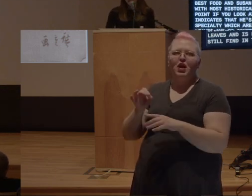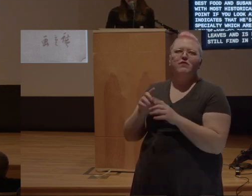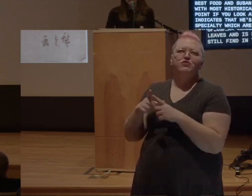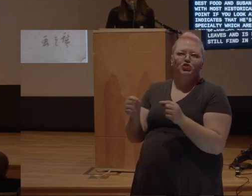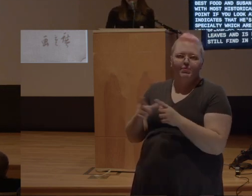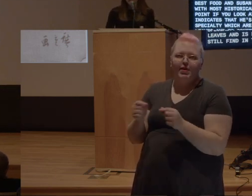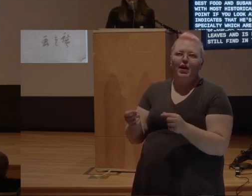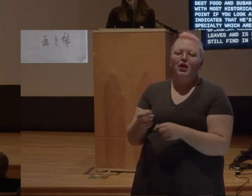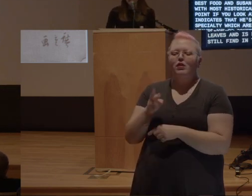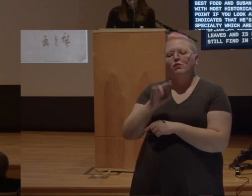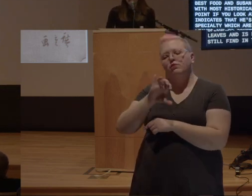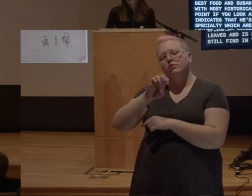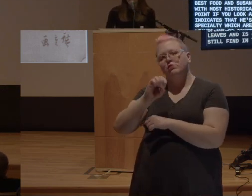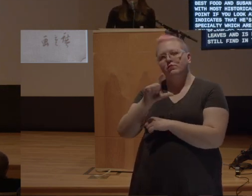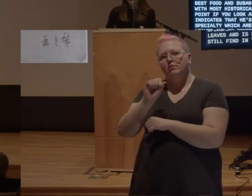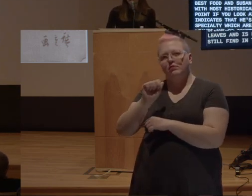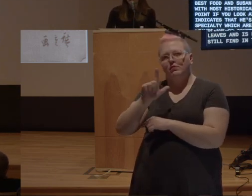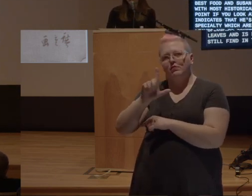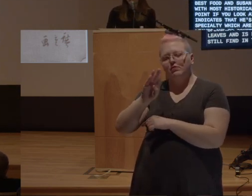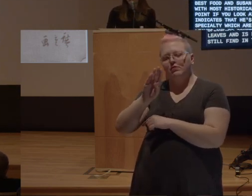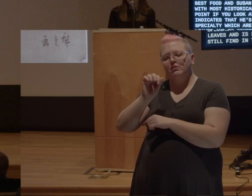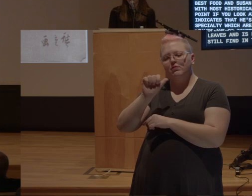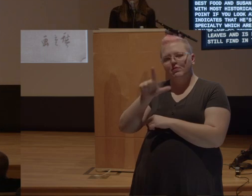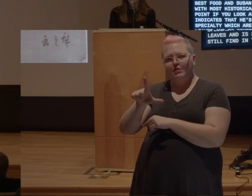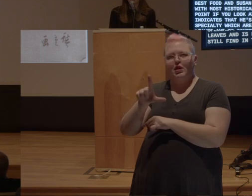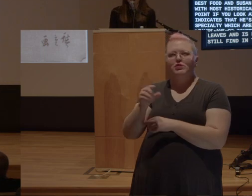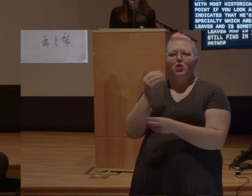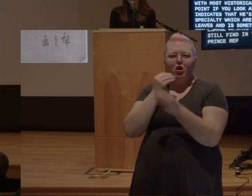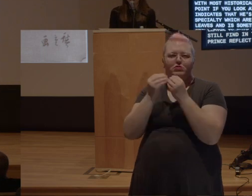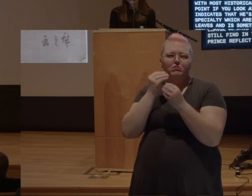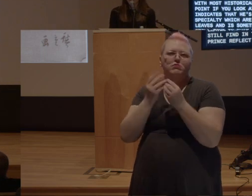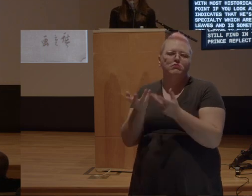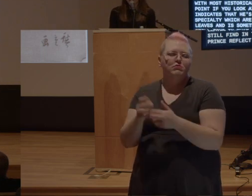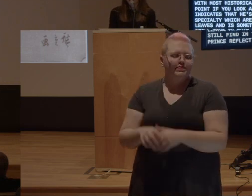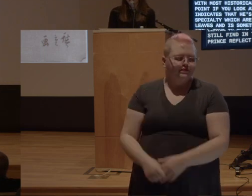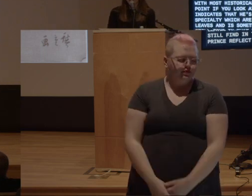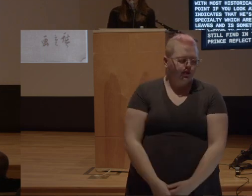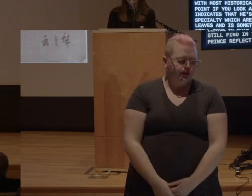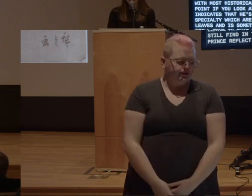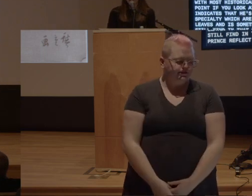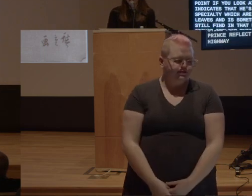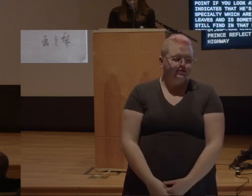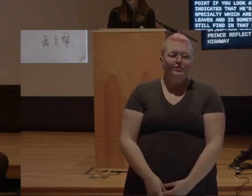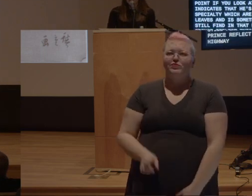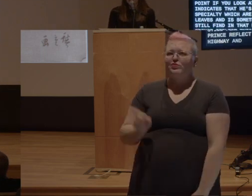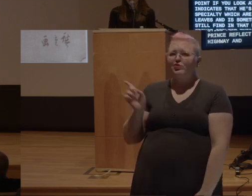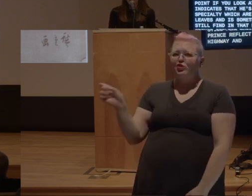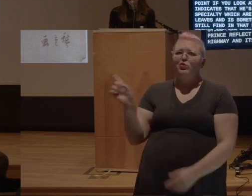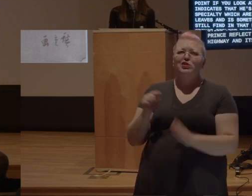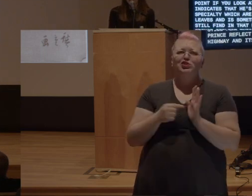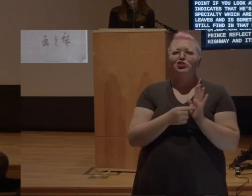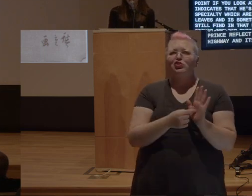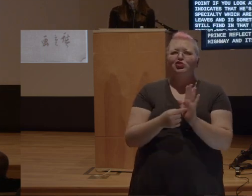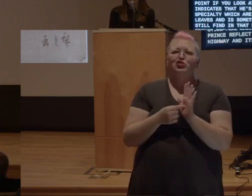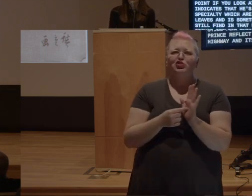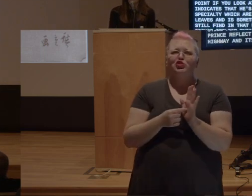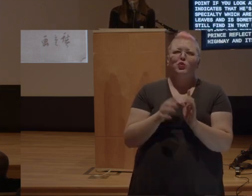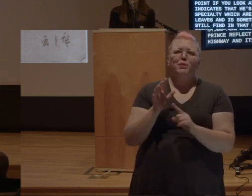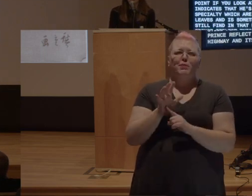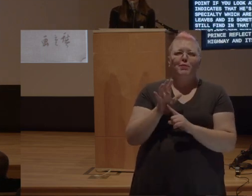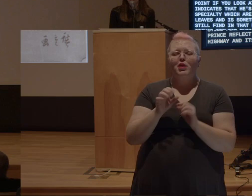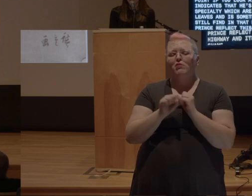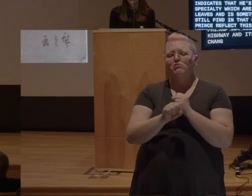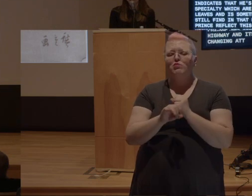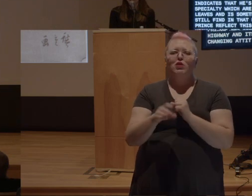today. So Hiroshige's prints reflect this commercialization of the highway and its sites, and therefore represent a